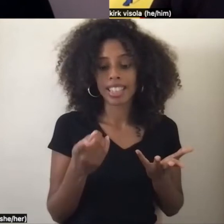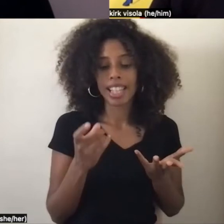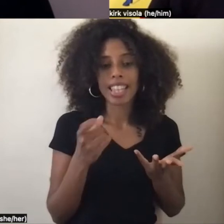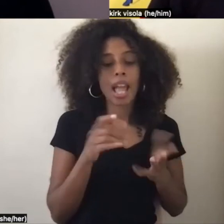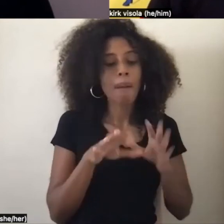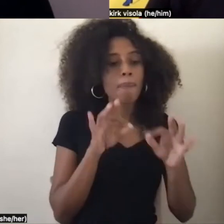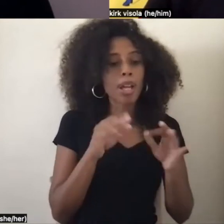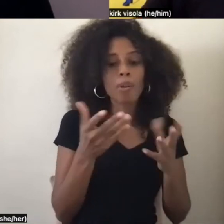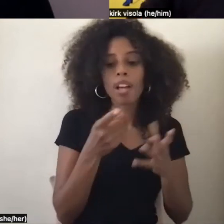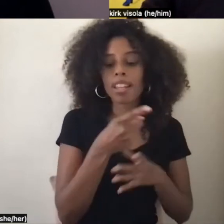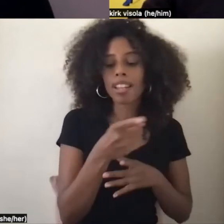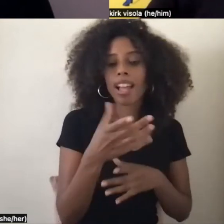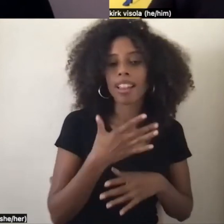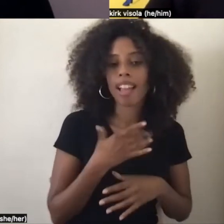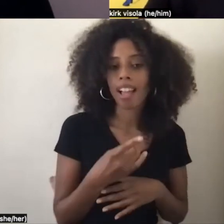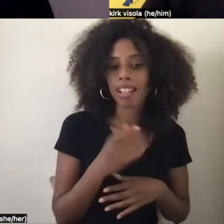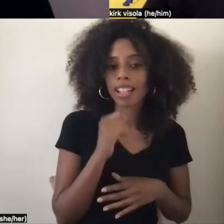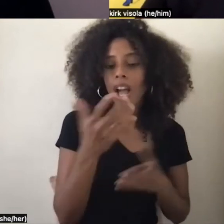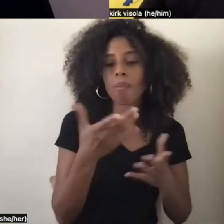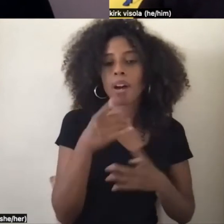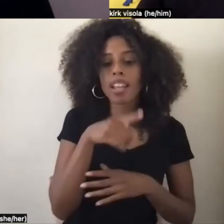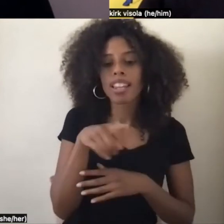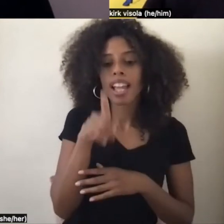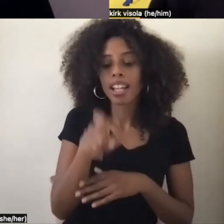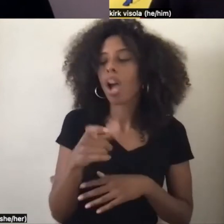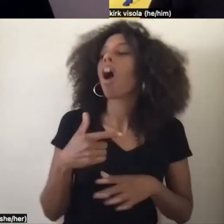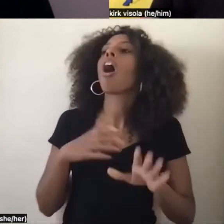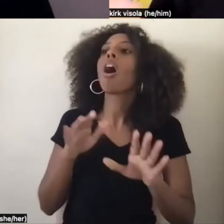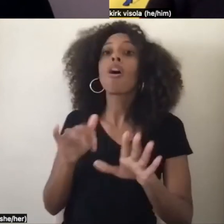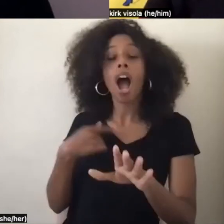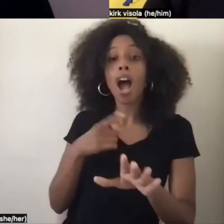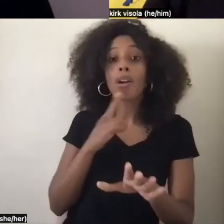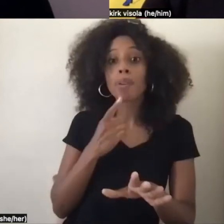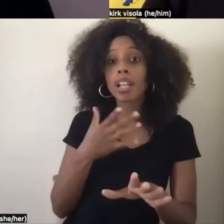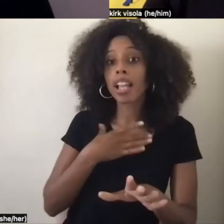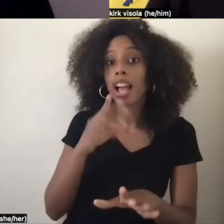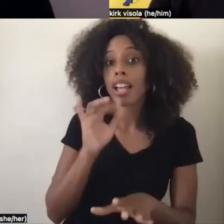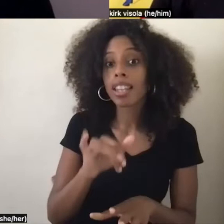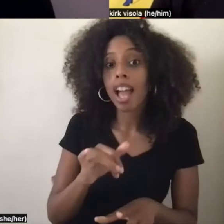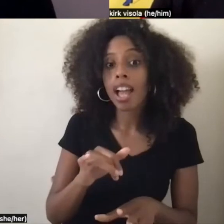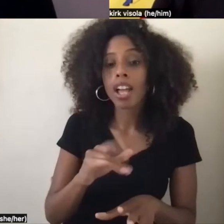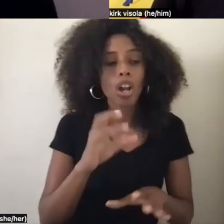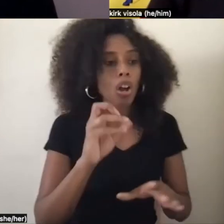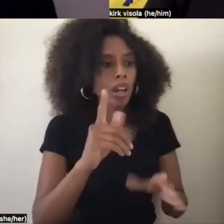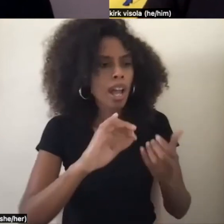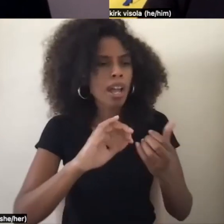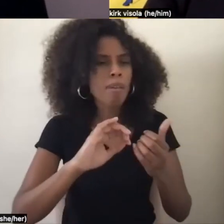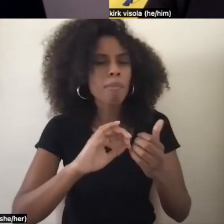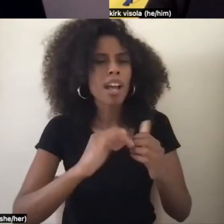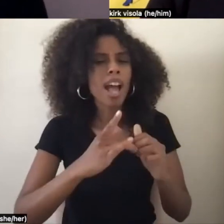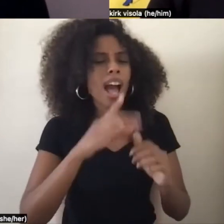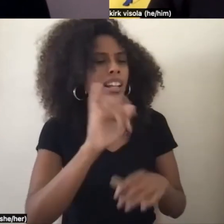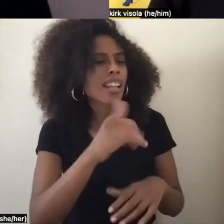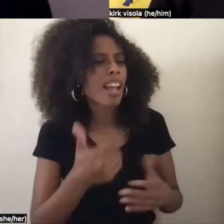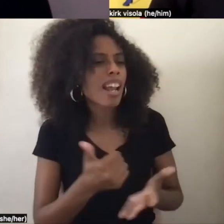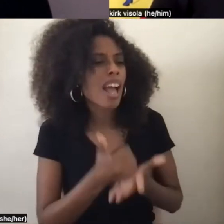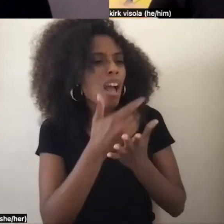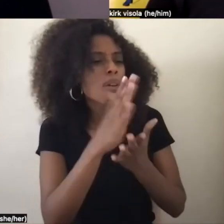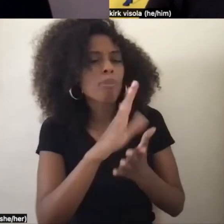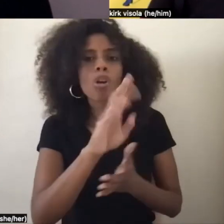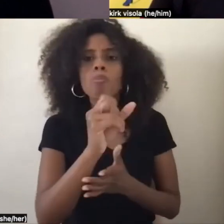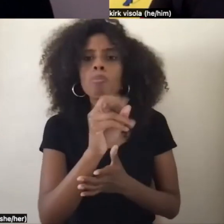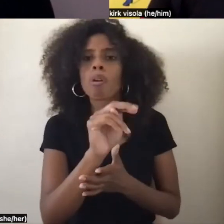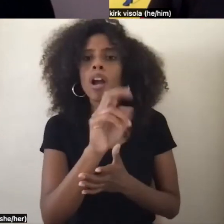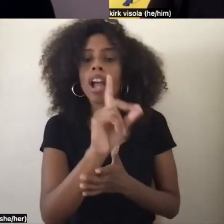need. So, oh, I really like this. Okay, well, how does that help your brand? What you like? We have to separate